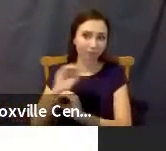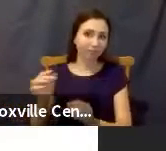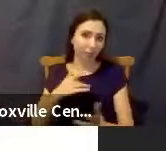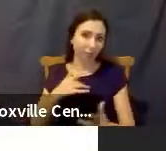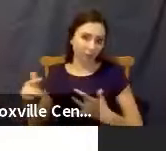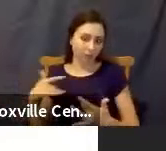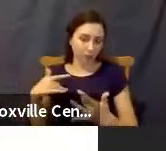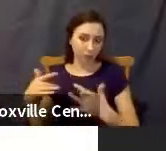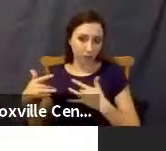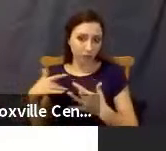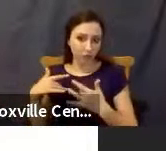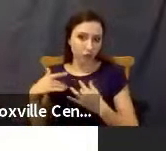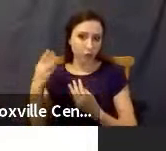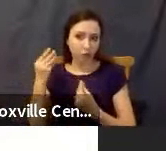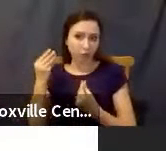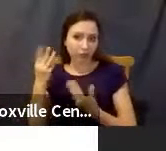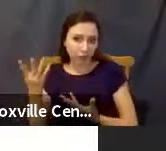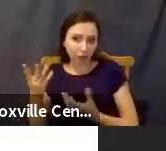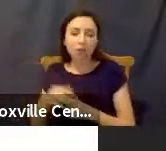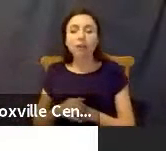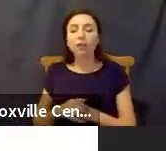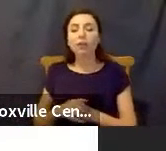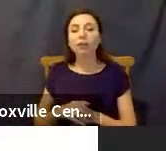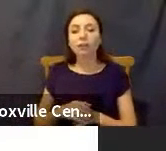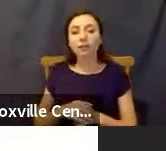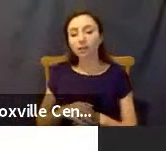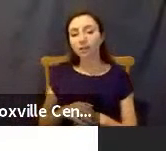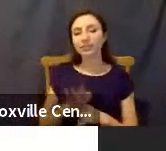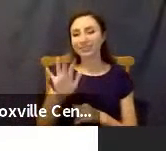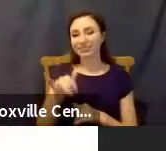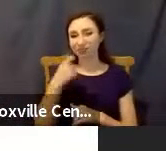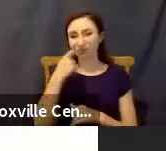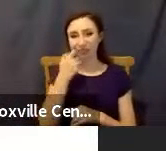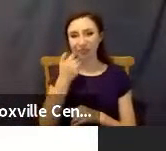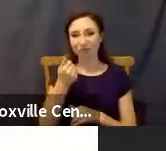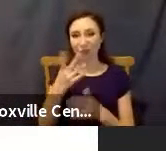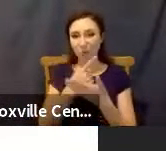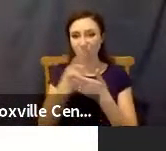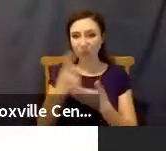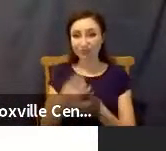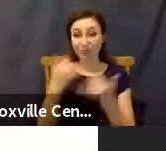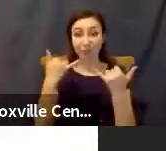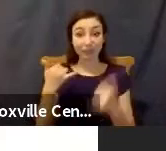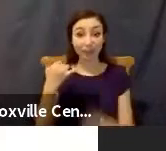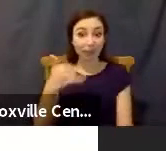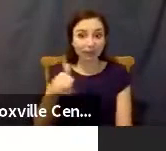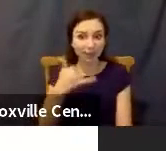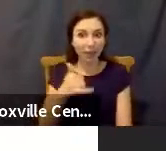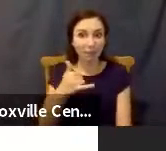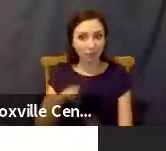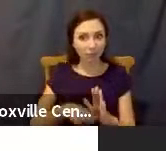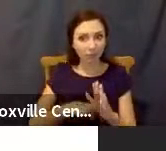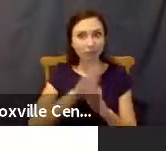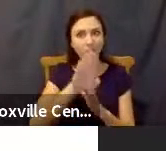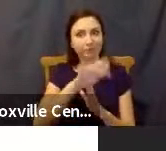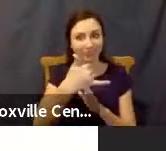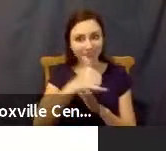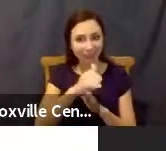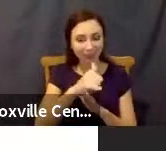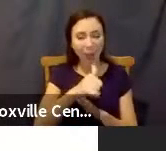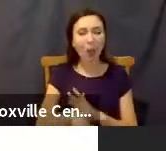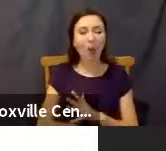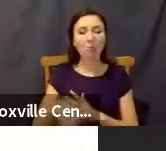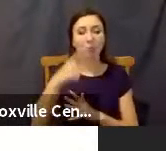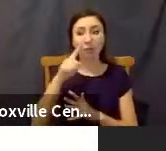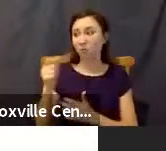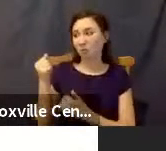really be thinking about. And that's where we were over the last several weeks. I mean, today we're yellow, but we're clearly rising. But then for